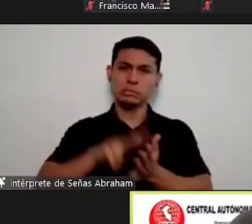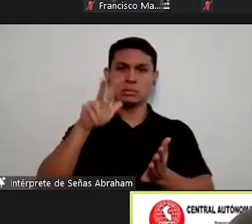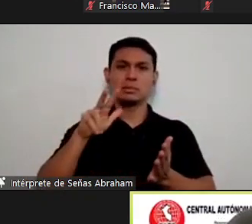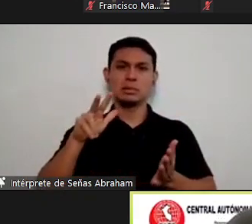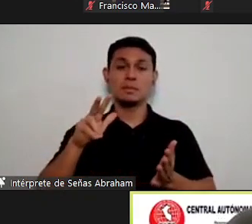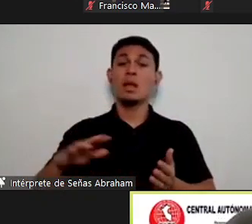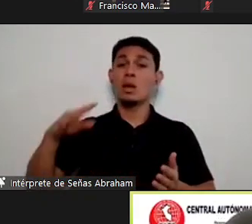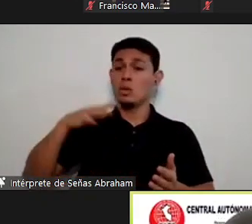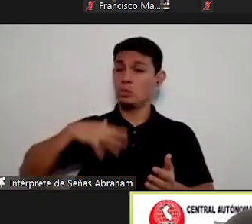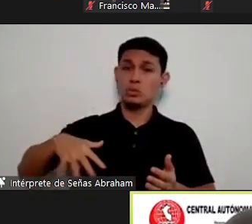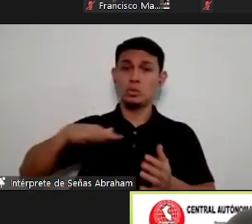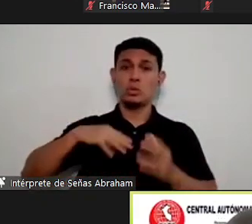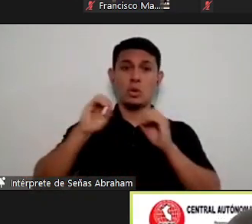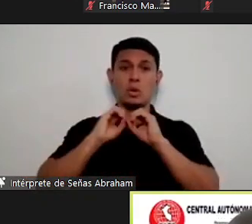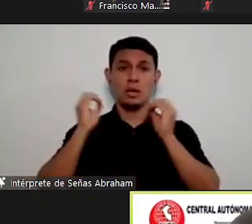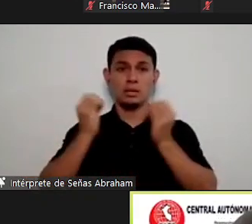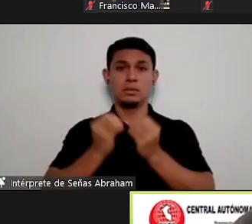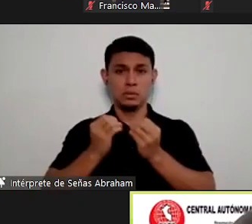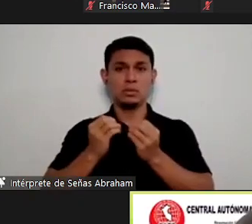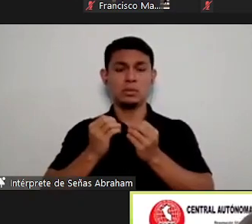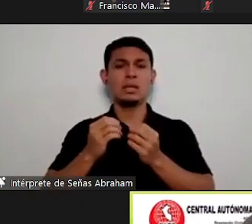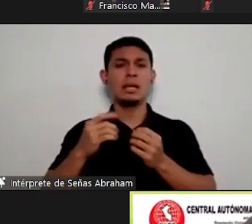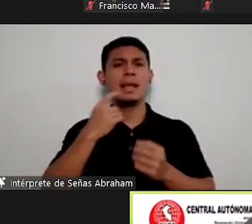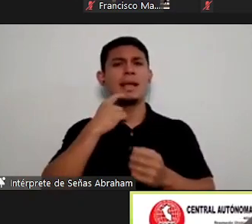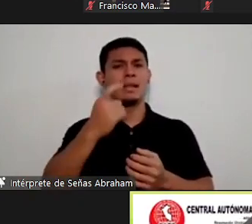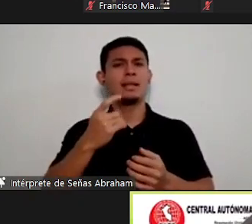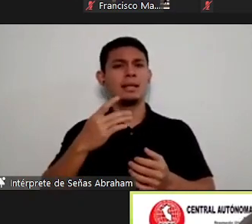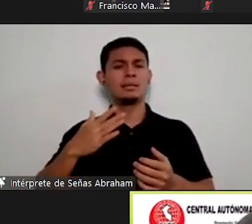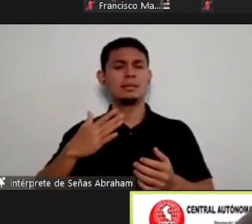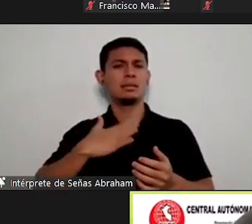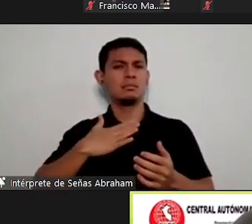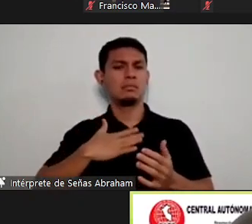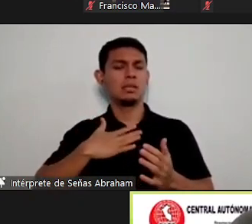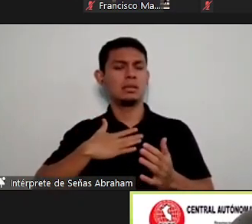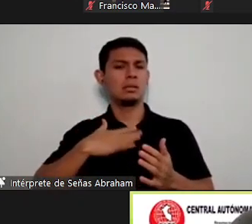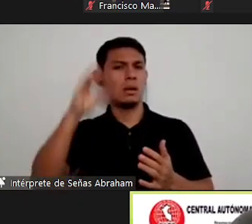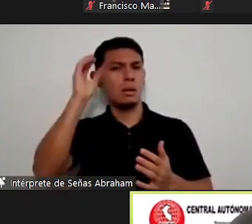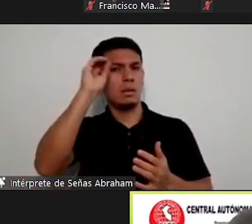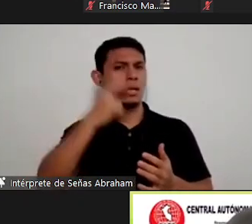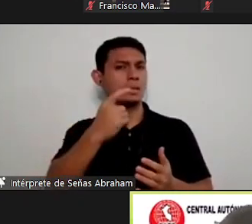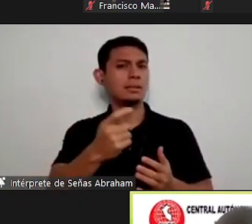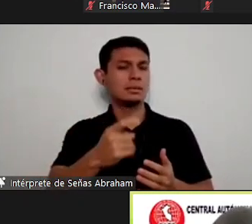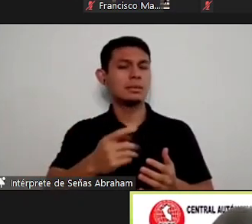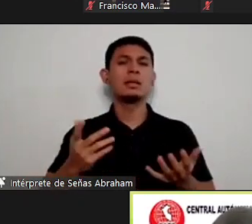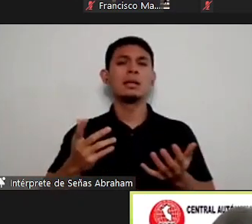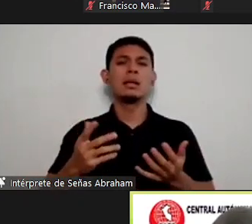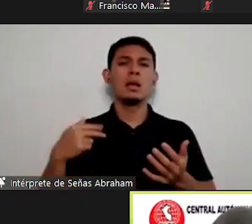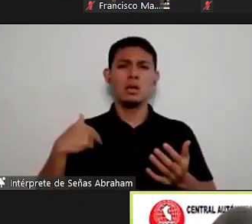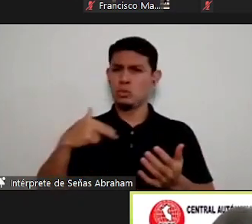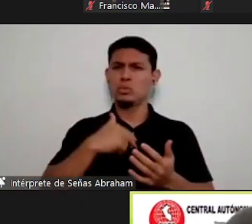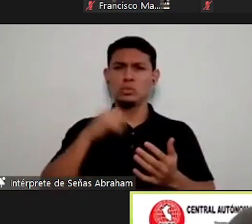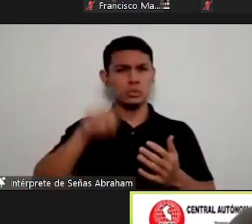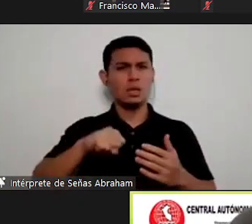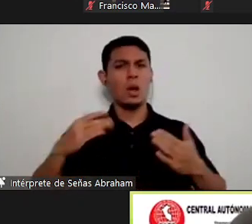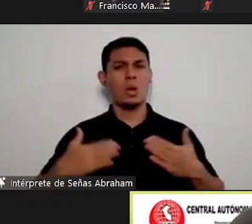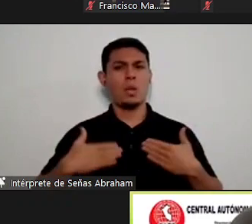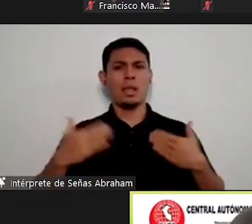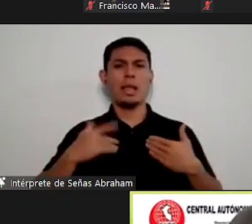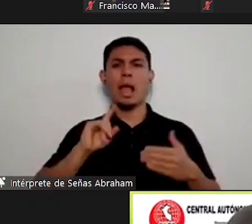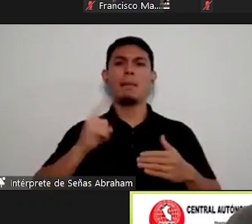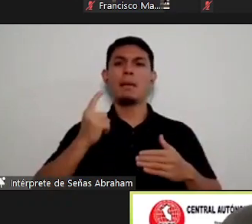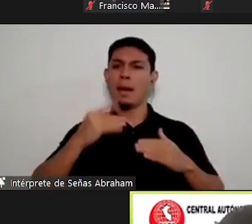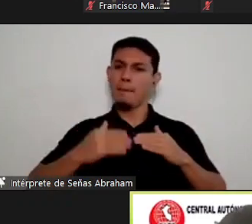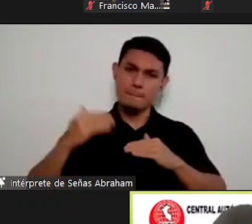continue and be implemented as a trade union as i mentioned before we are very